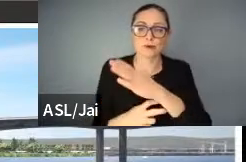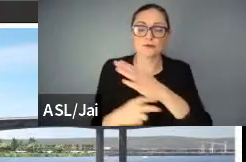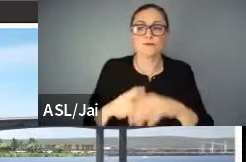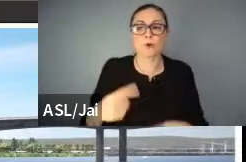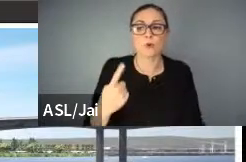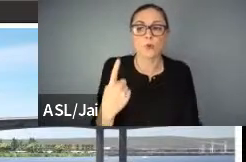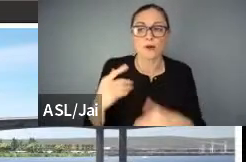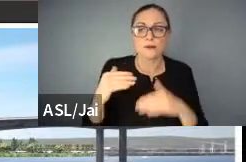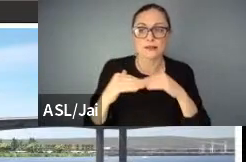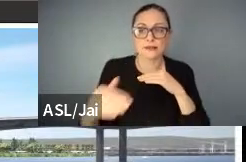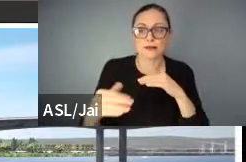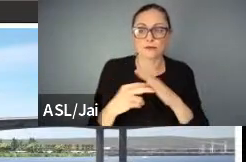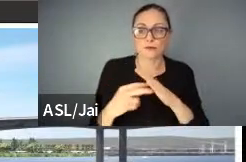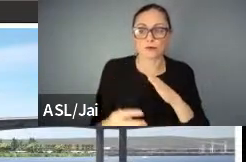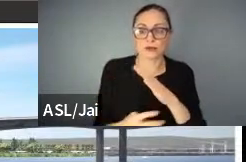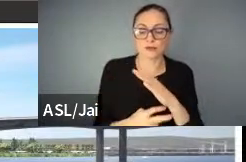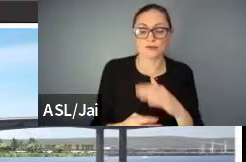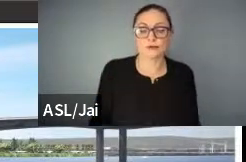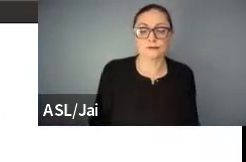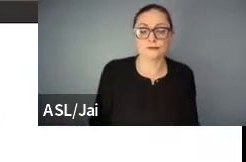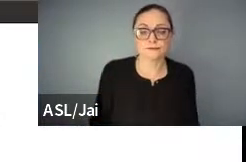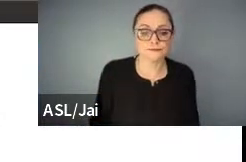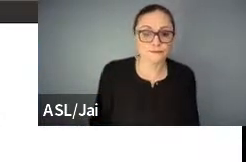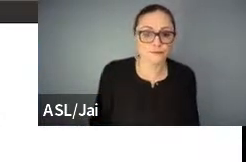bridge. Next slide.